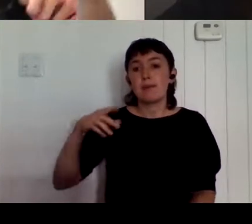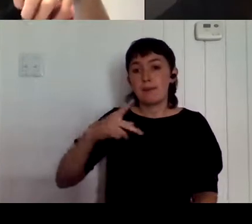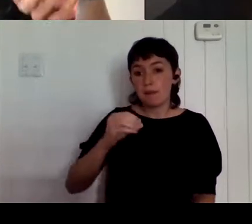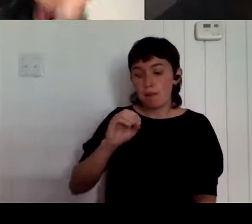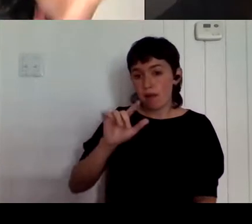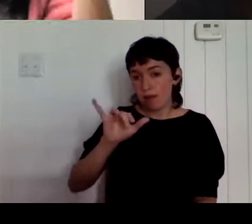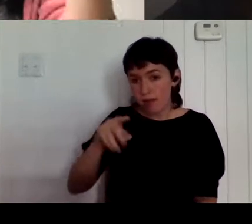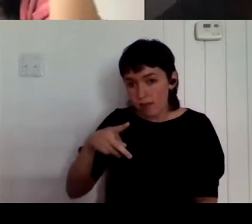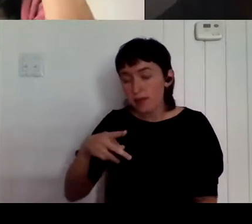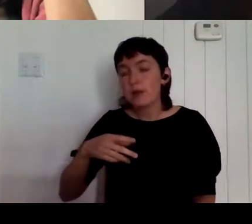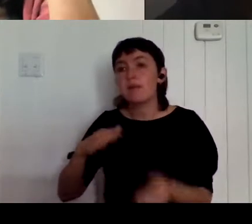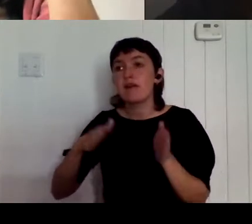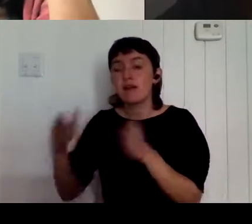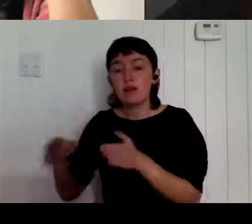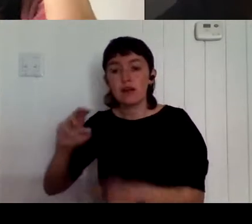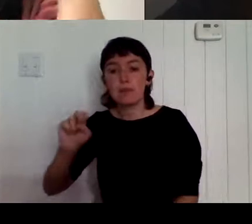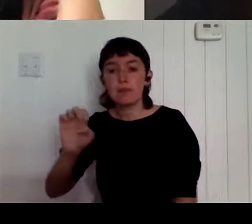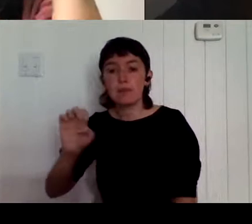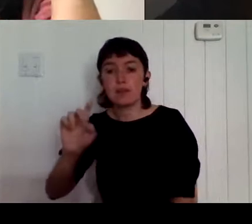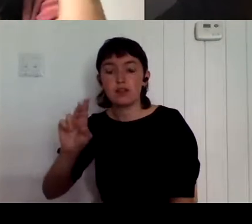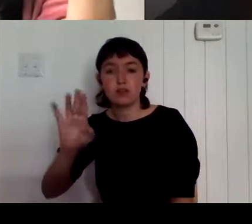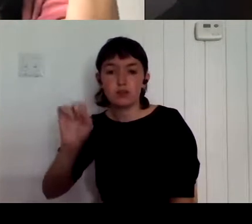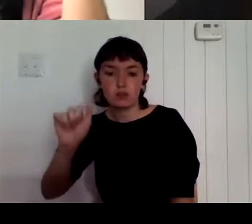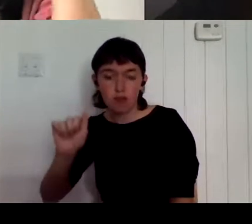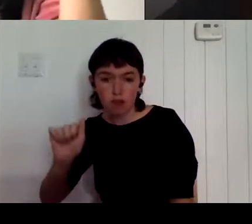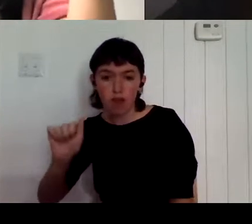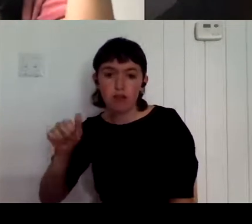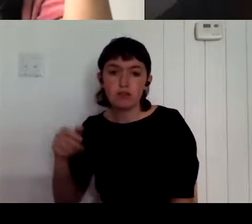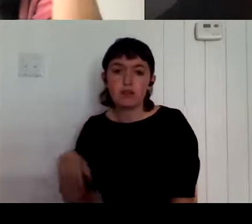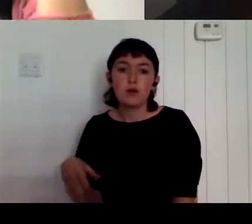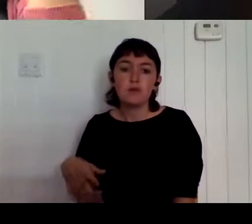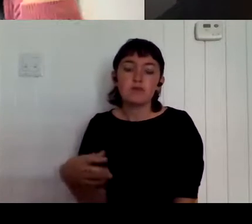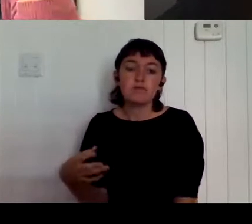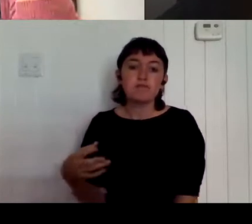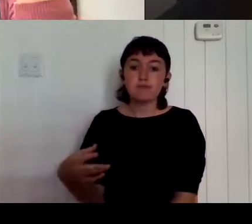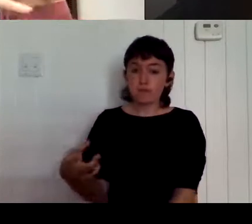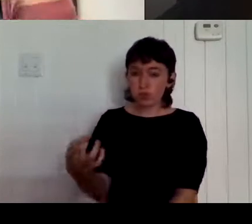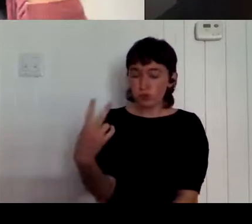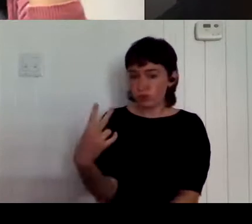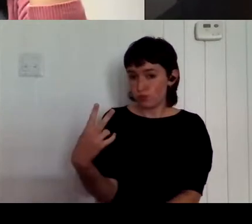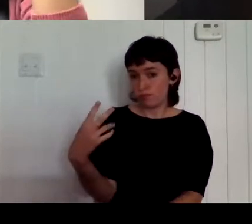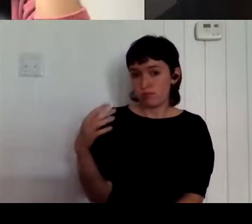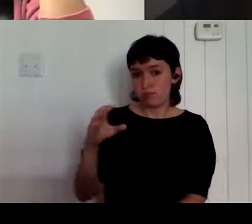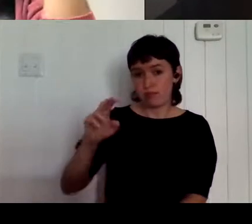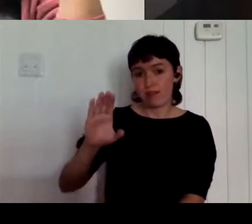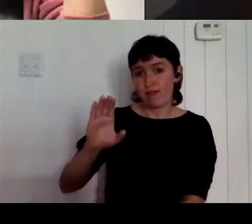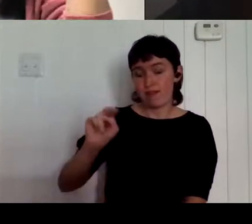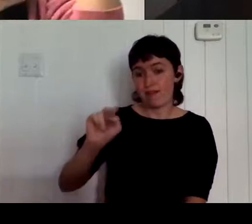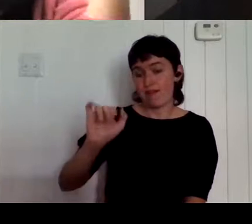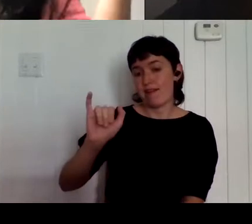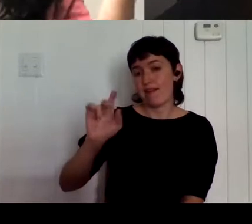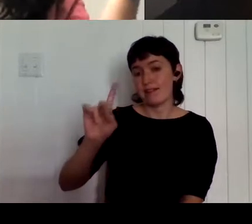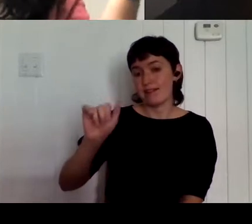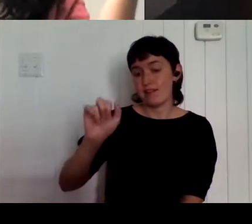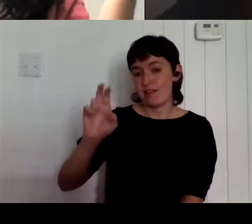released in a couple different ways. But there's a couple of cnidarians that are just these polyp stages. And if you chop them in half, they will just